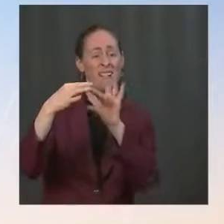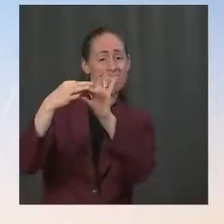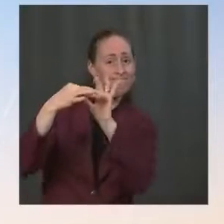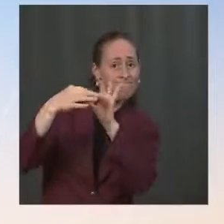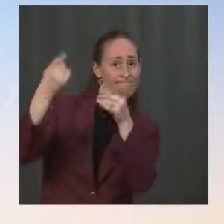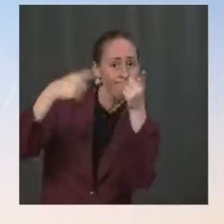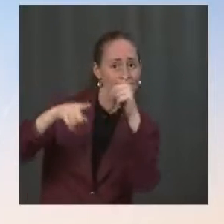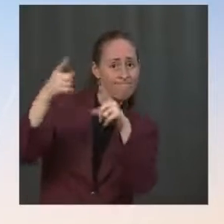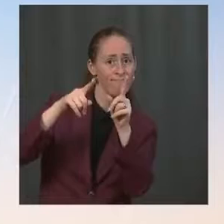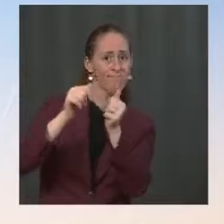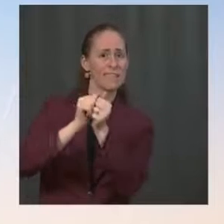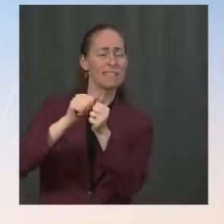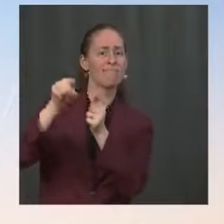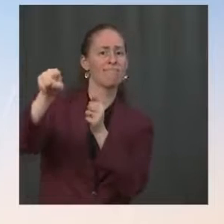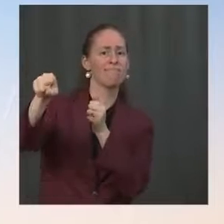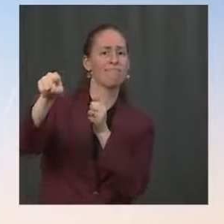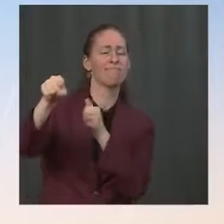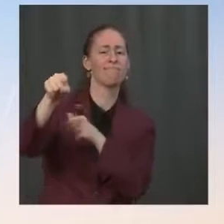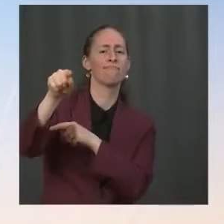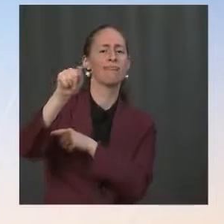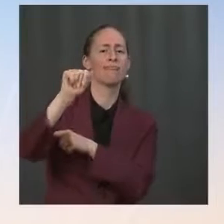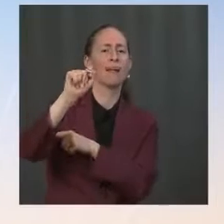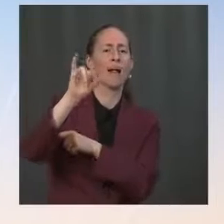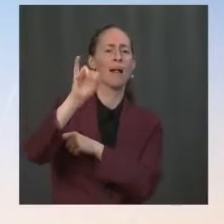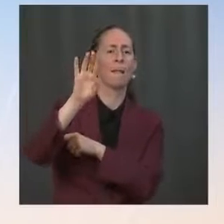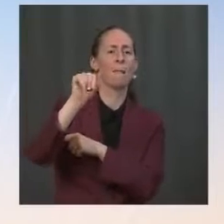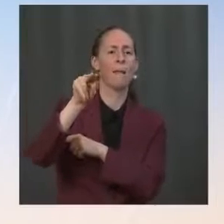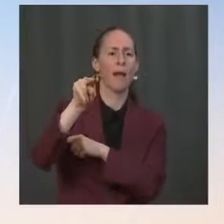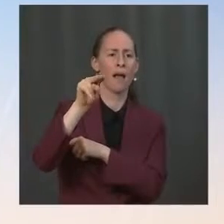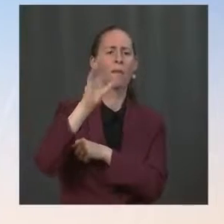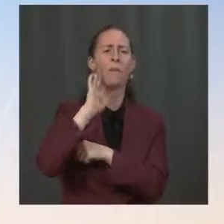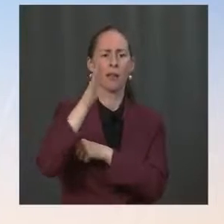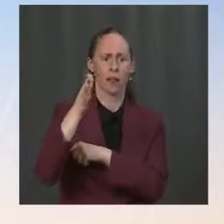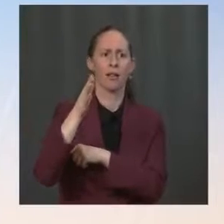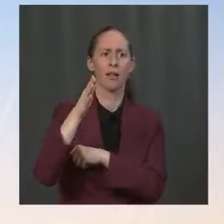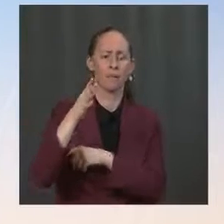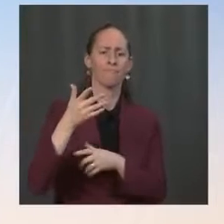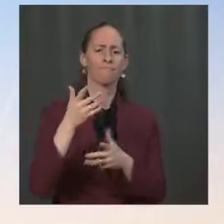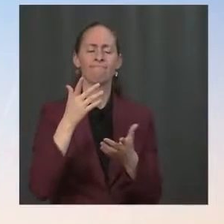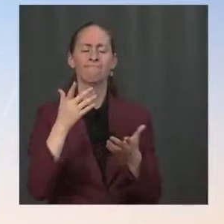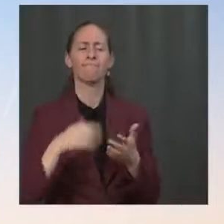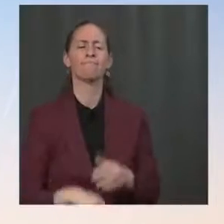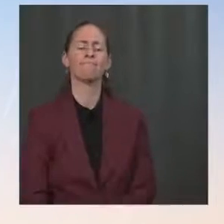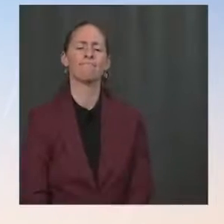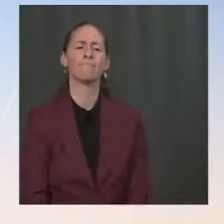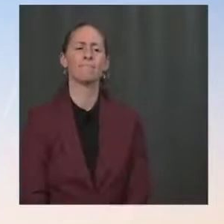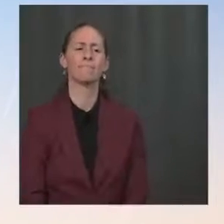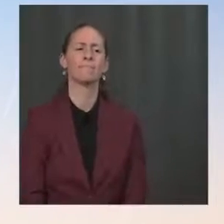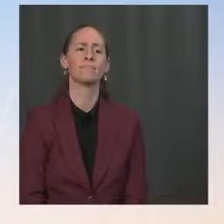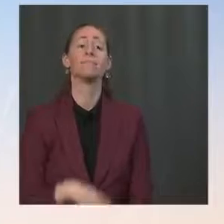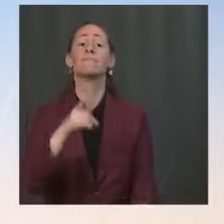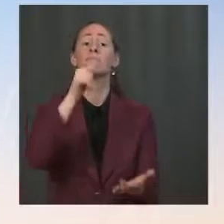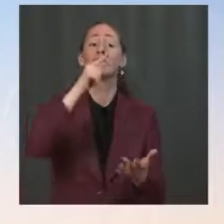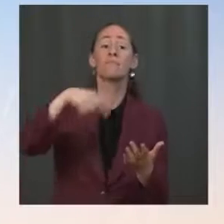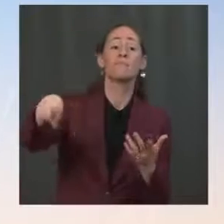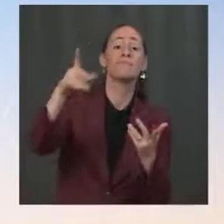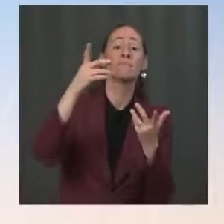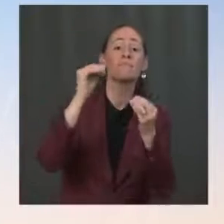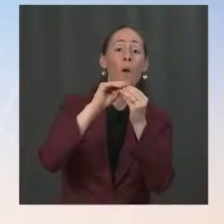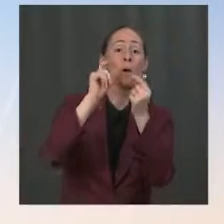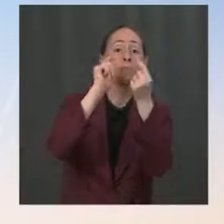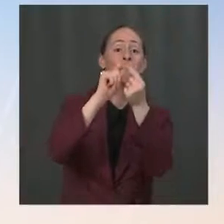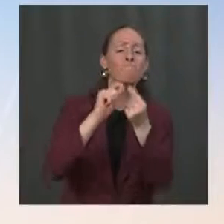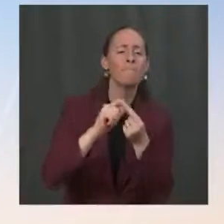Taliban in order to get people to the airport and out from the airport. Those operational details and discussions are ongoing, and as we have more